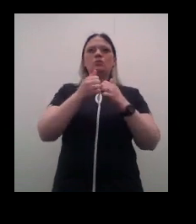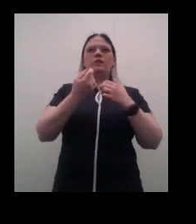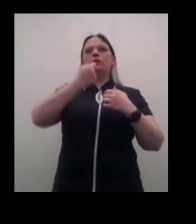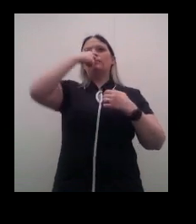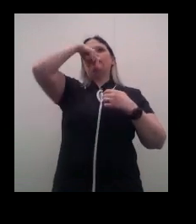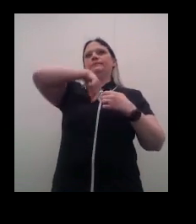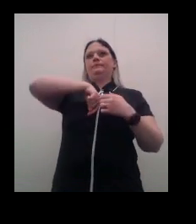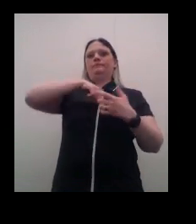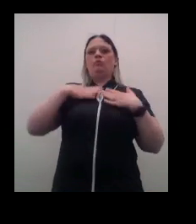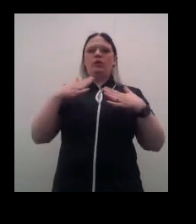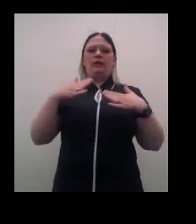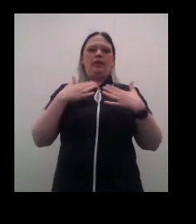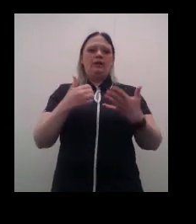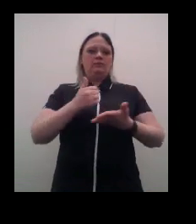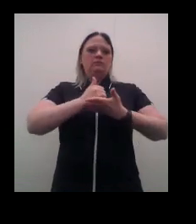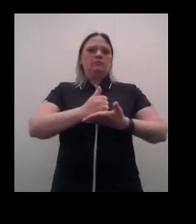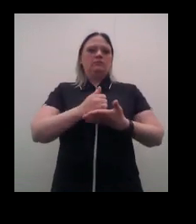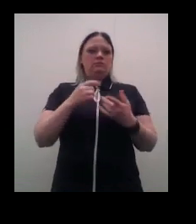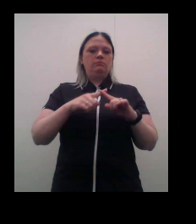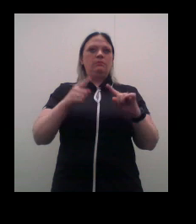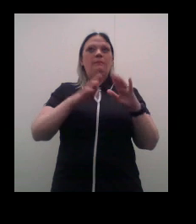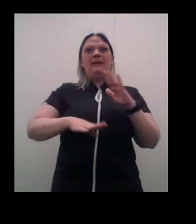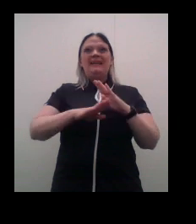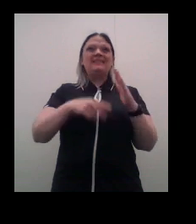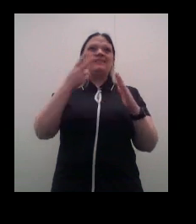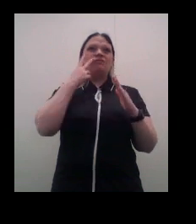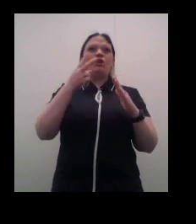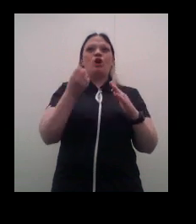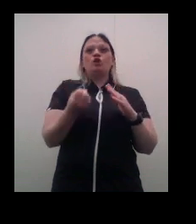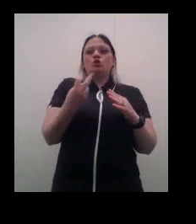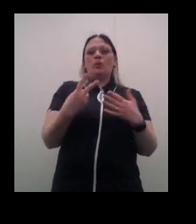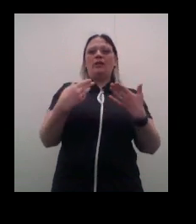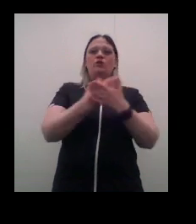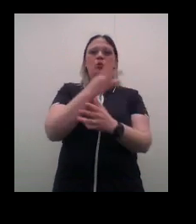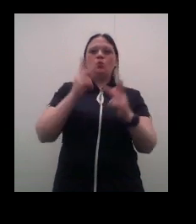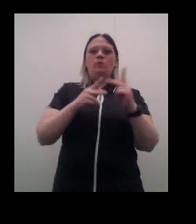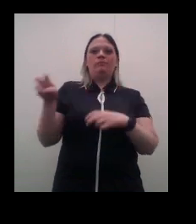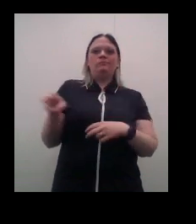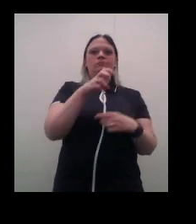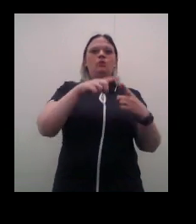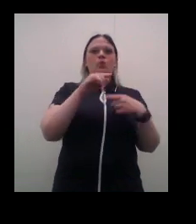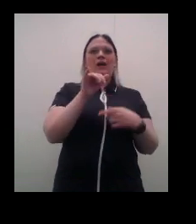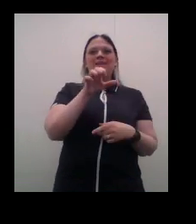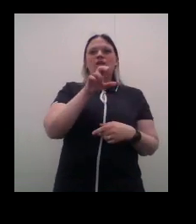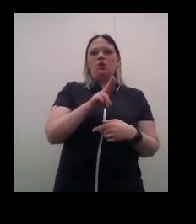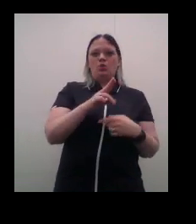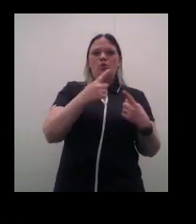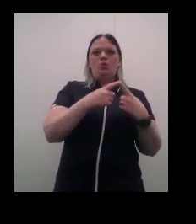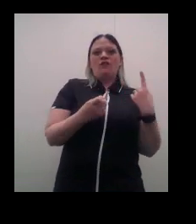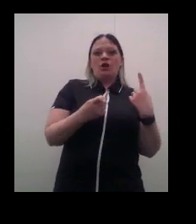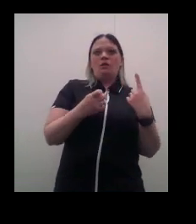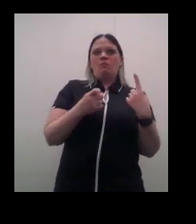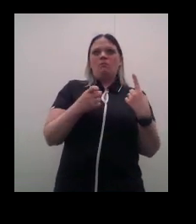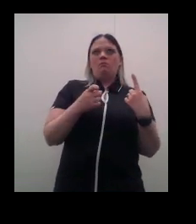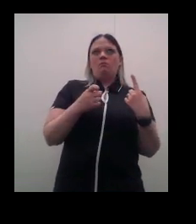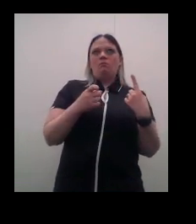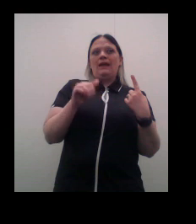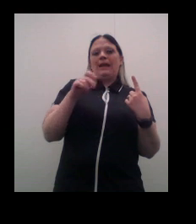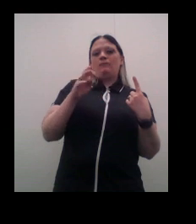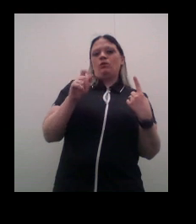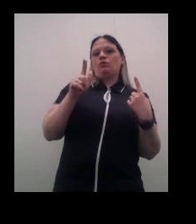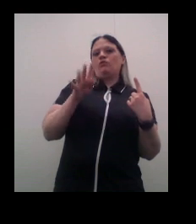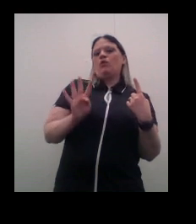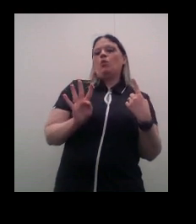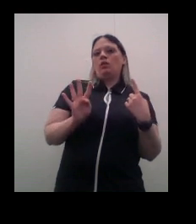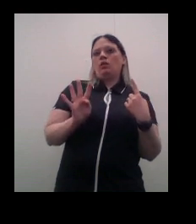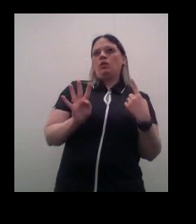intubations. But we saw basically 12 new people enter ICU from the 24th,